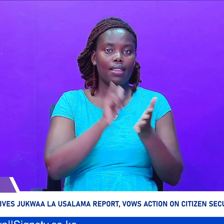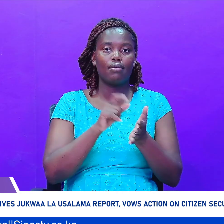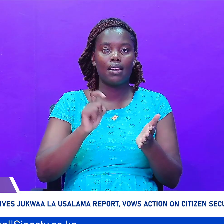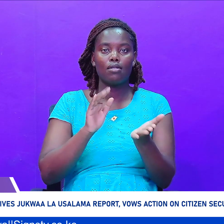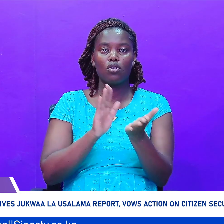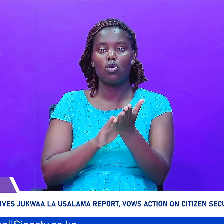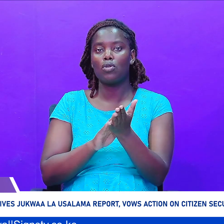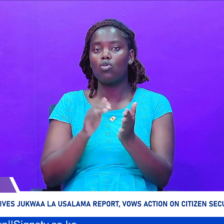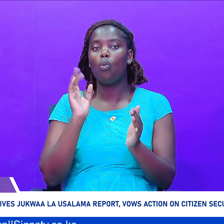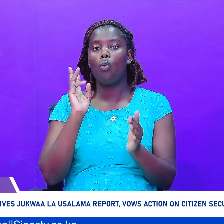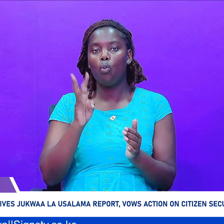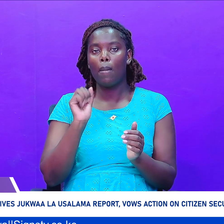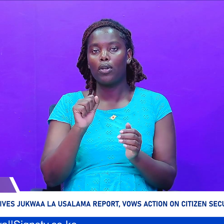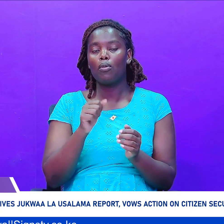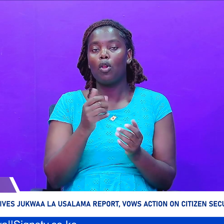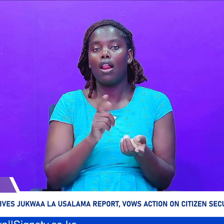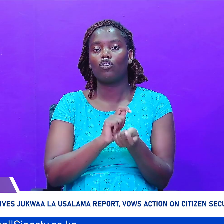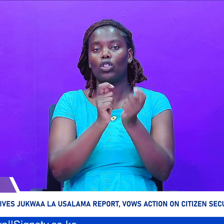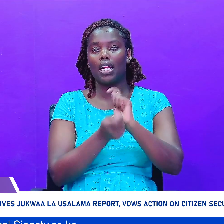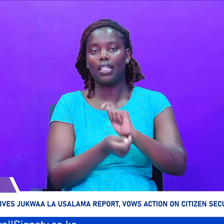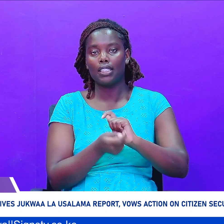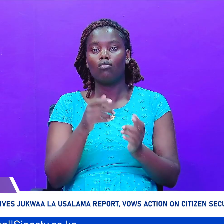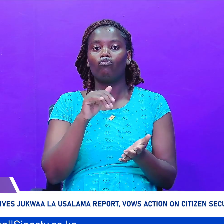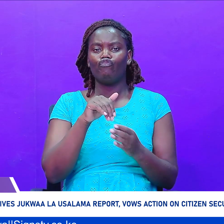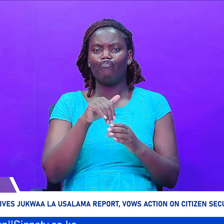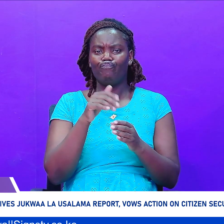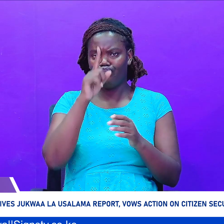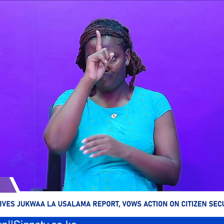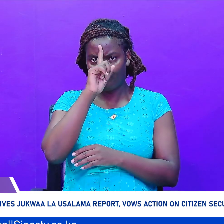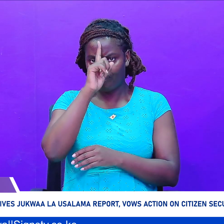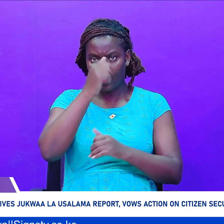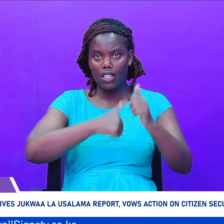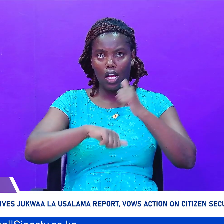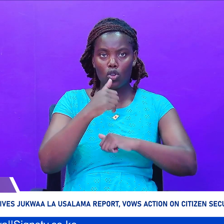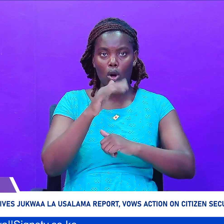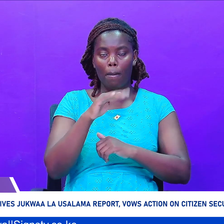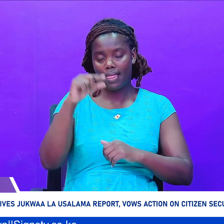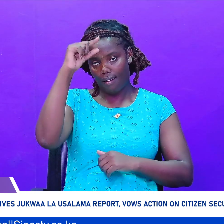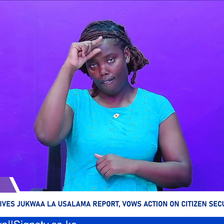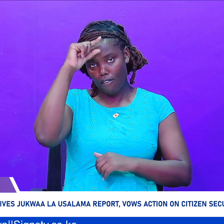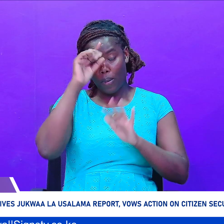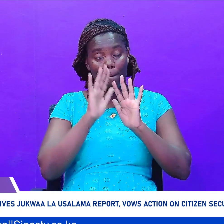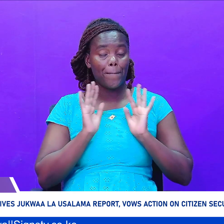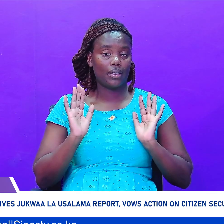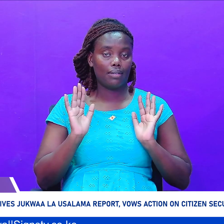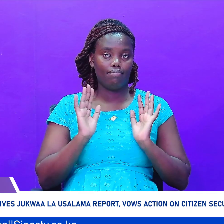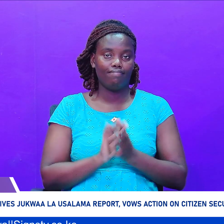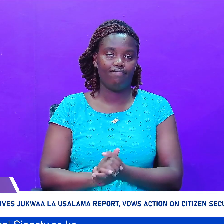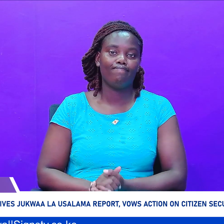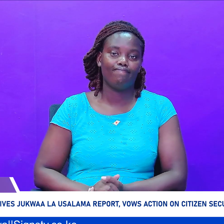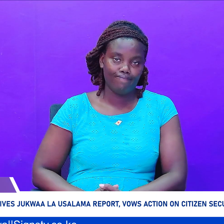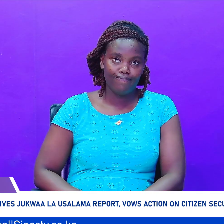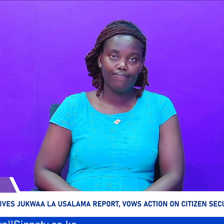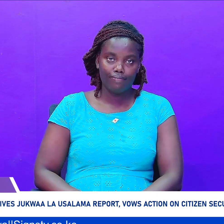the consultations and committed that the recommendations would be translated